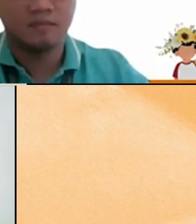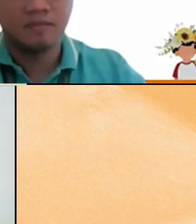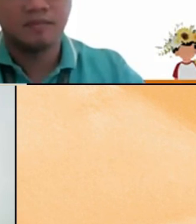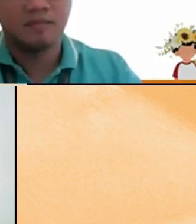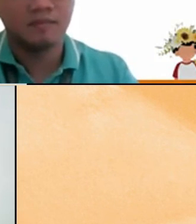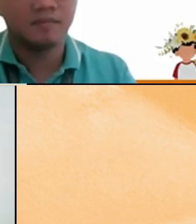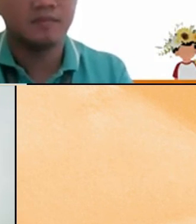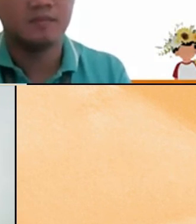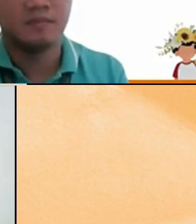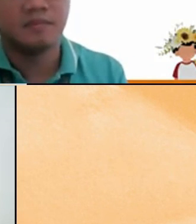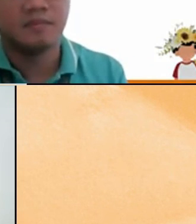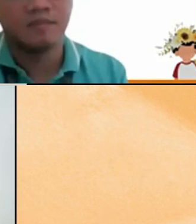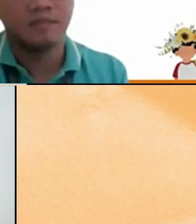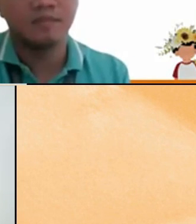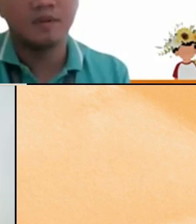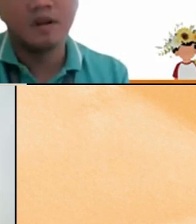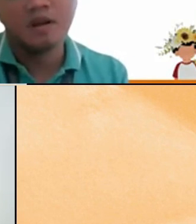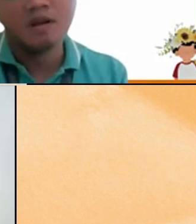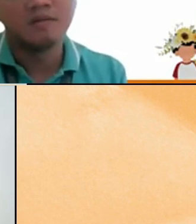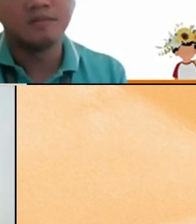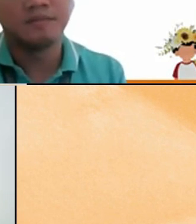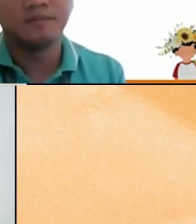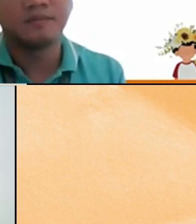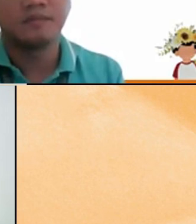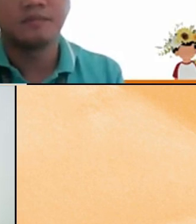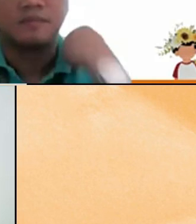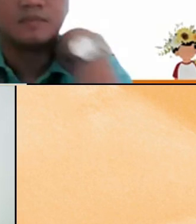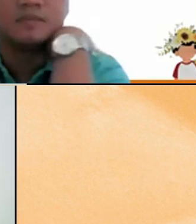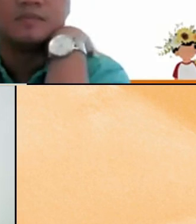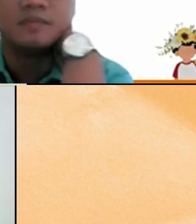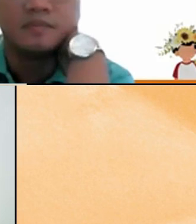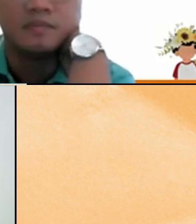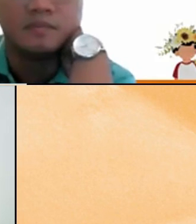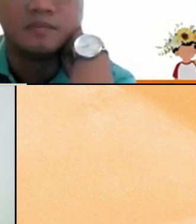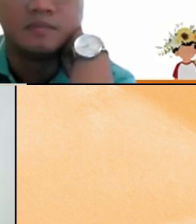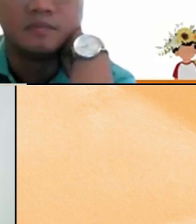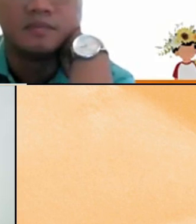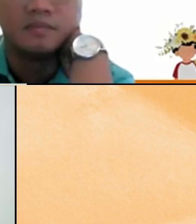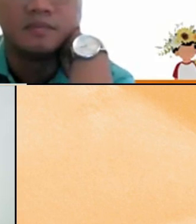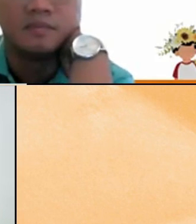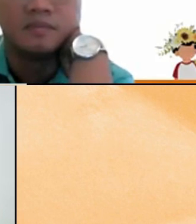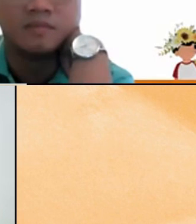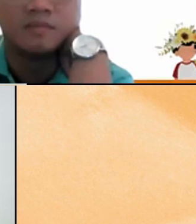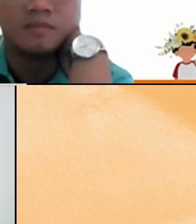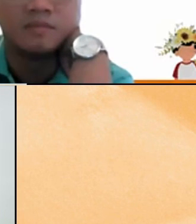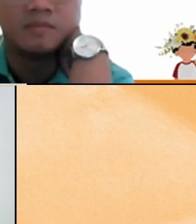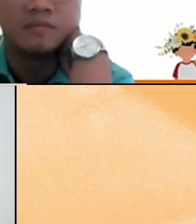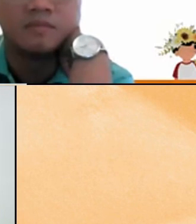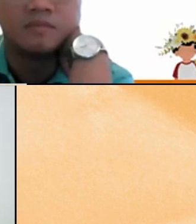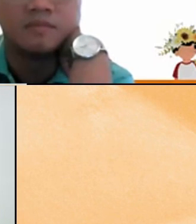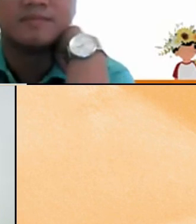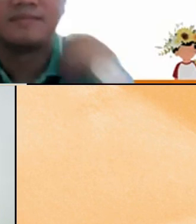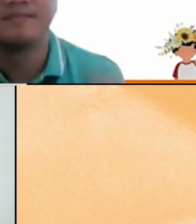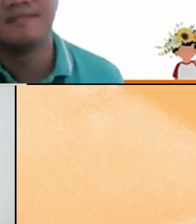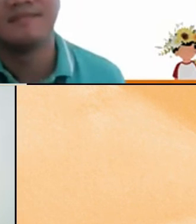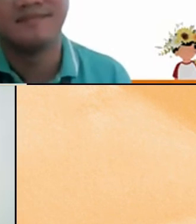Kung medyo mainitin ang ulo ng parent, talagang it's a formula for disaster. Hirap, no?